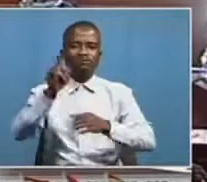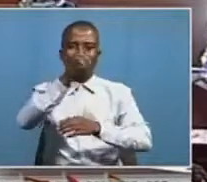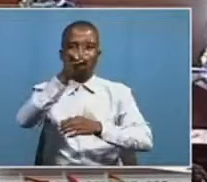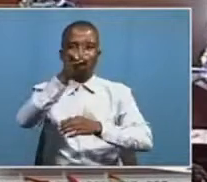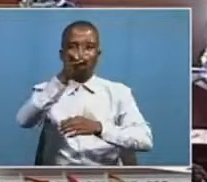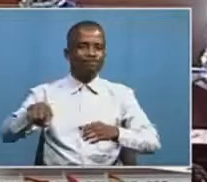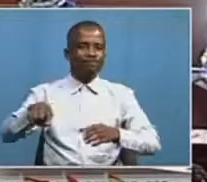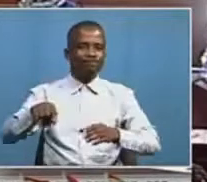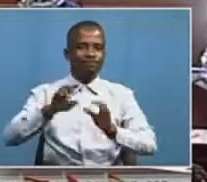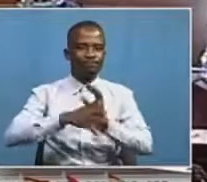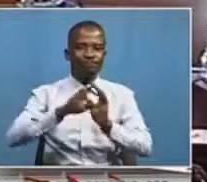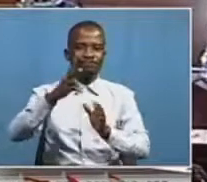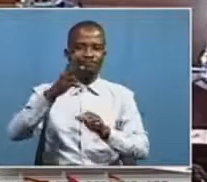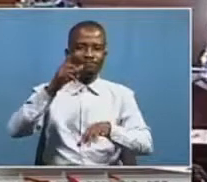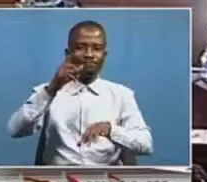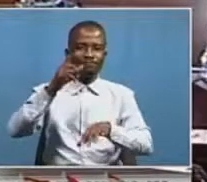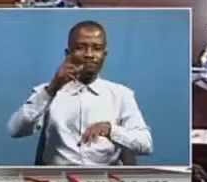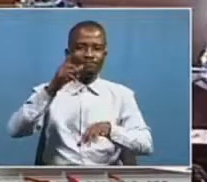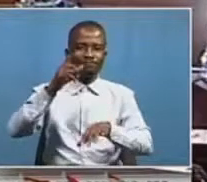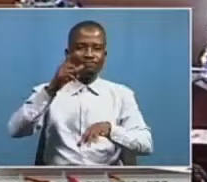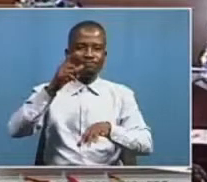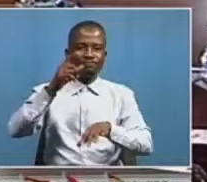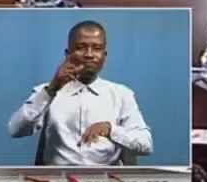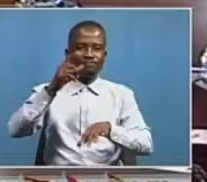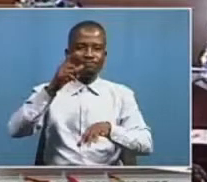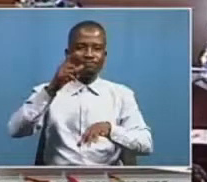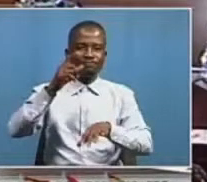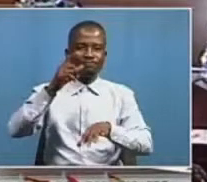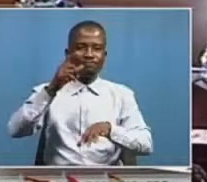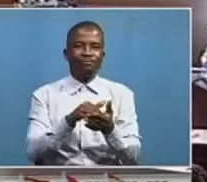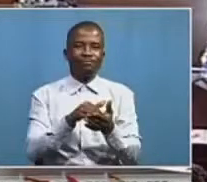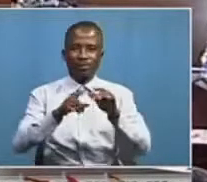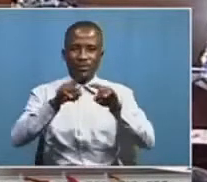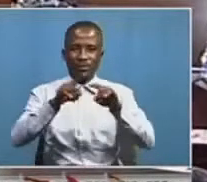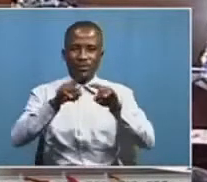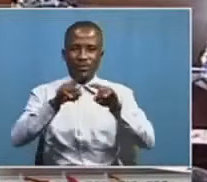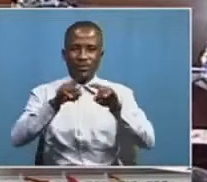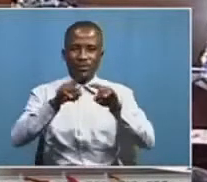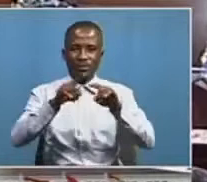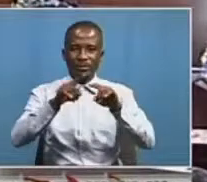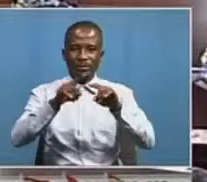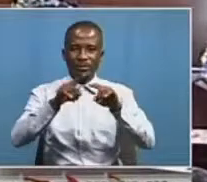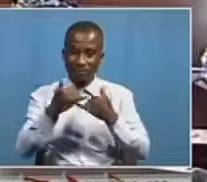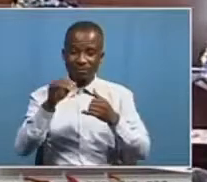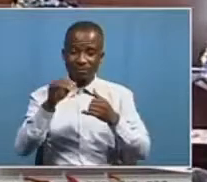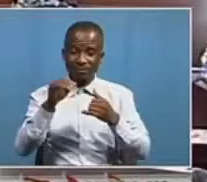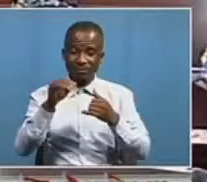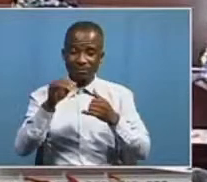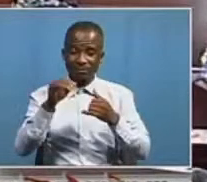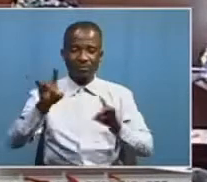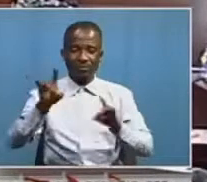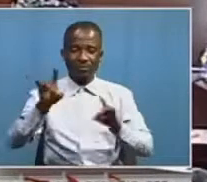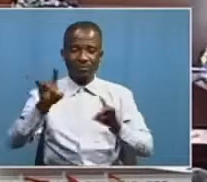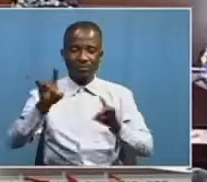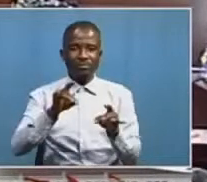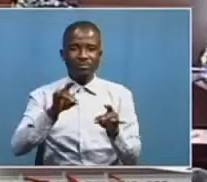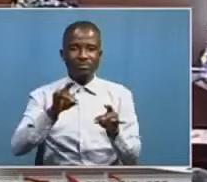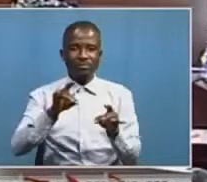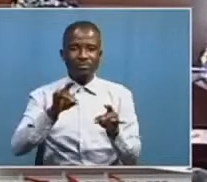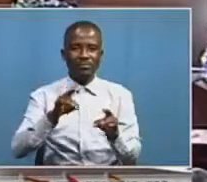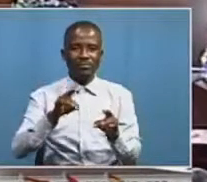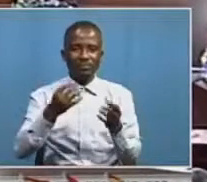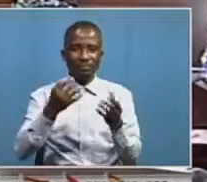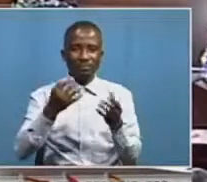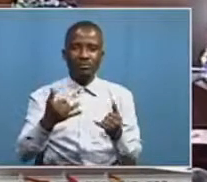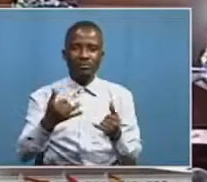of the result of the election and give him reliefs on the basis of the errors pointed out in his own petition. He is